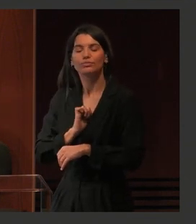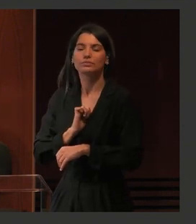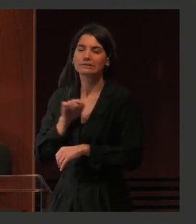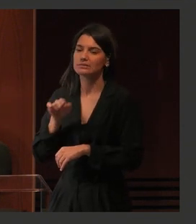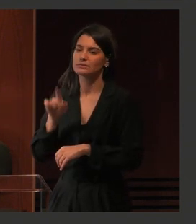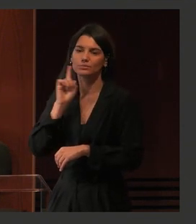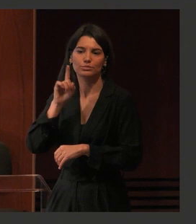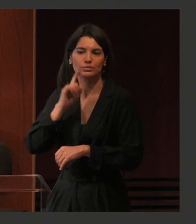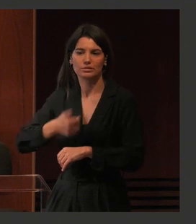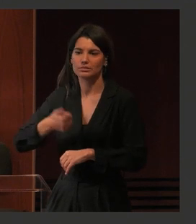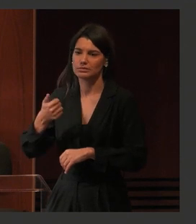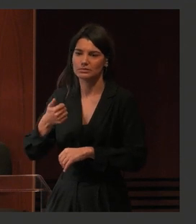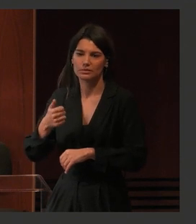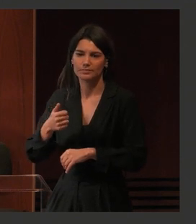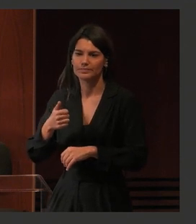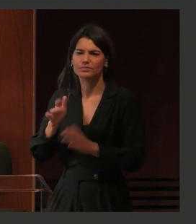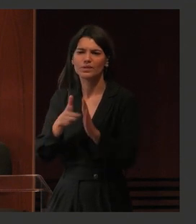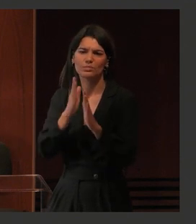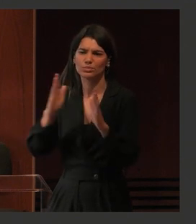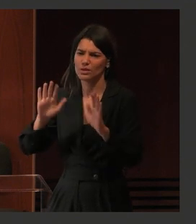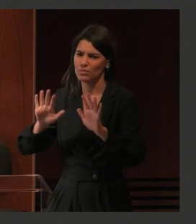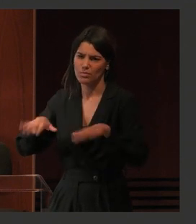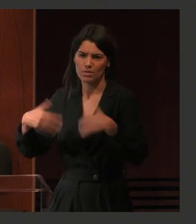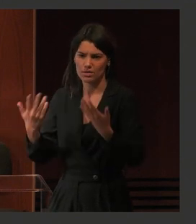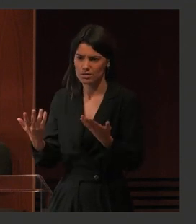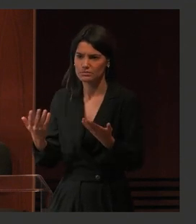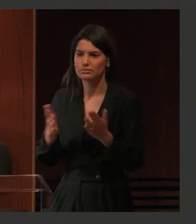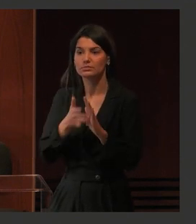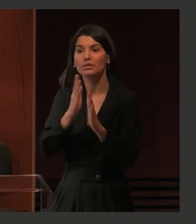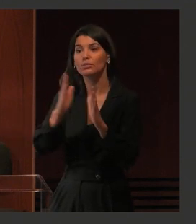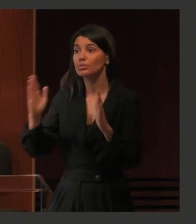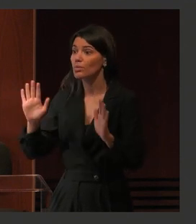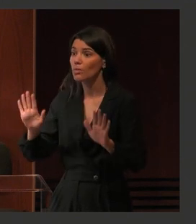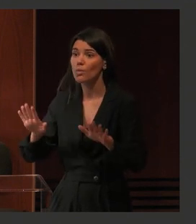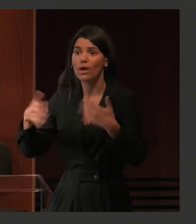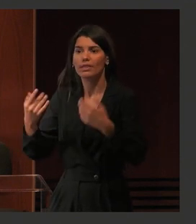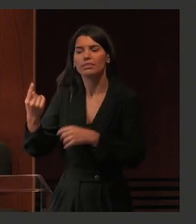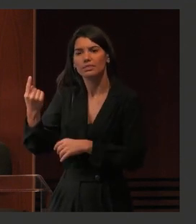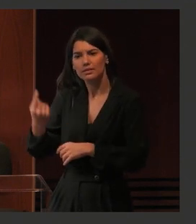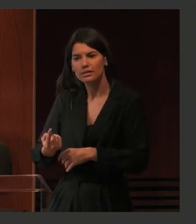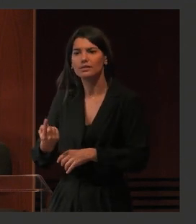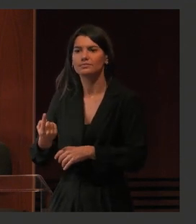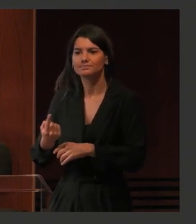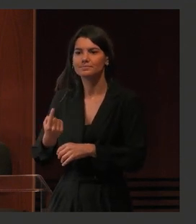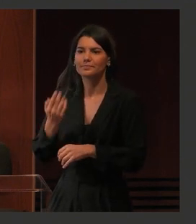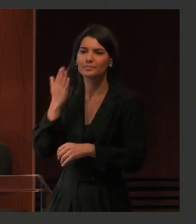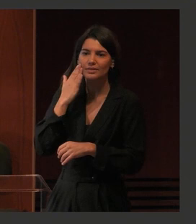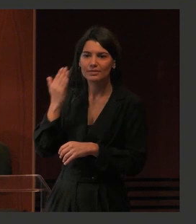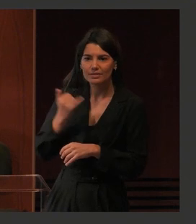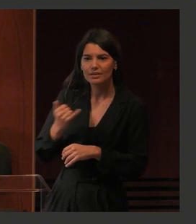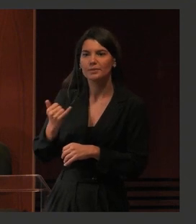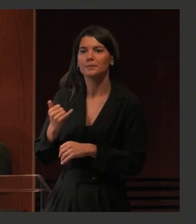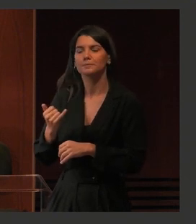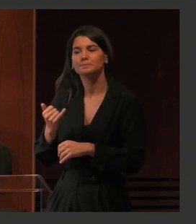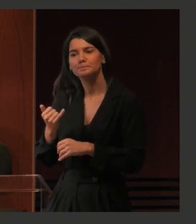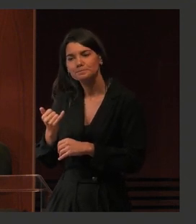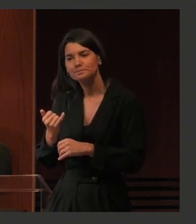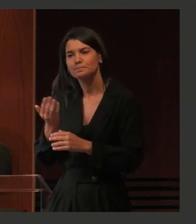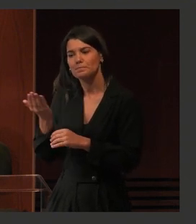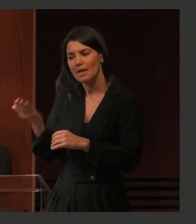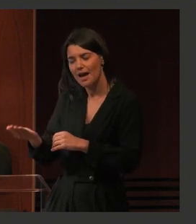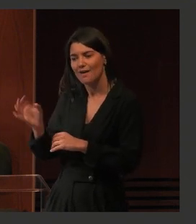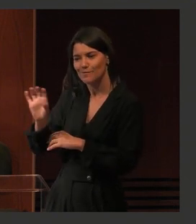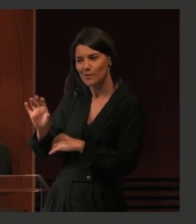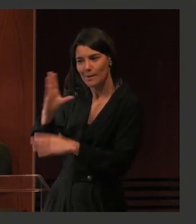library needs to be striving for education that is based, not only,